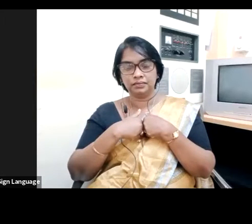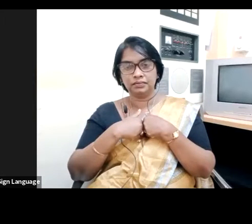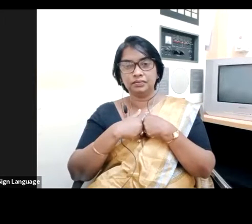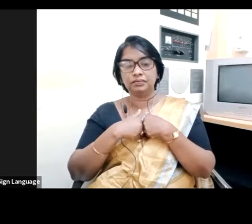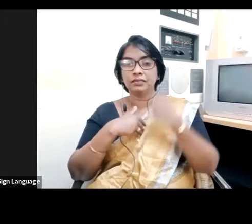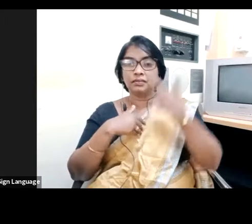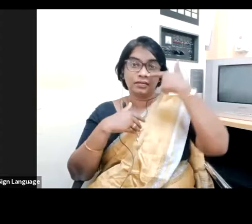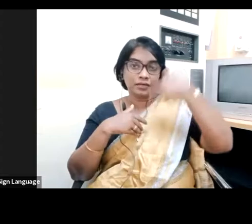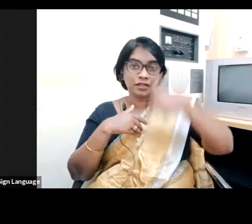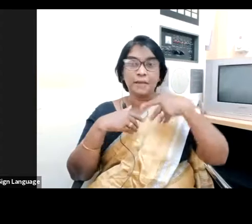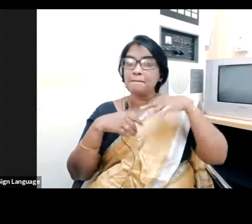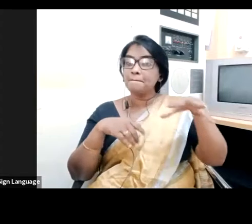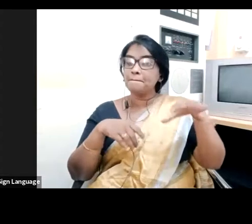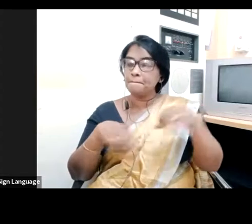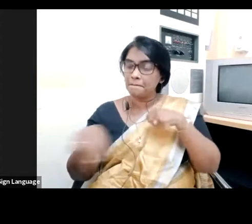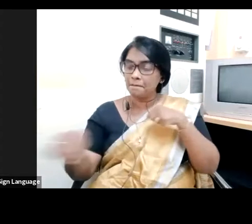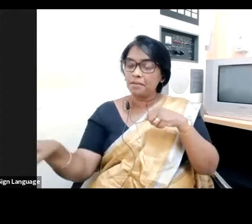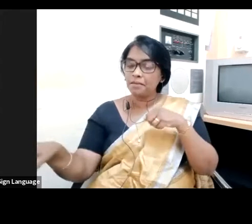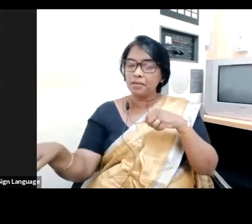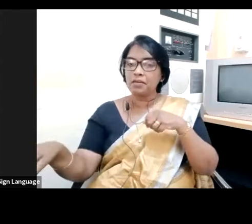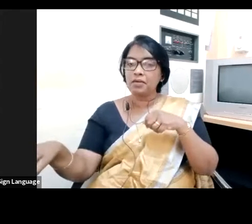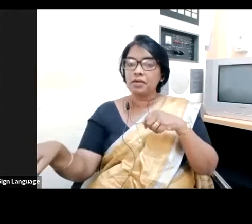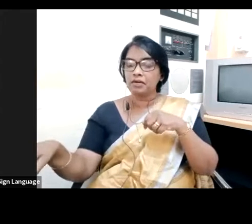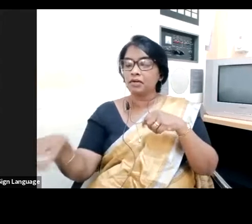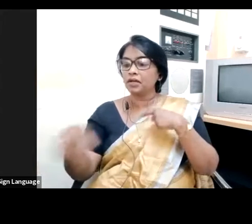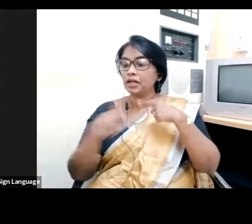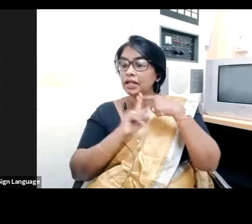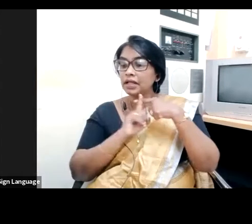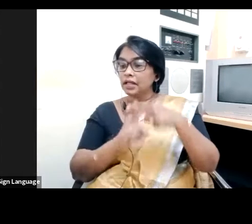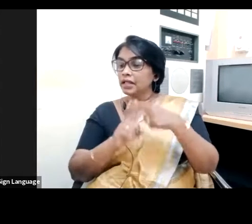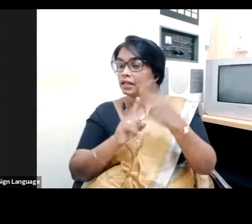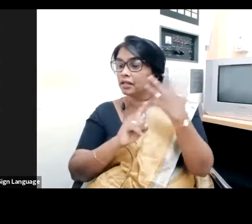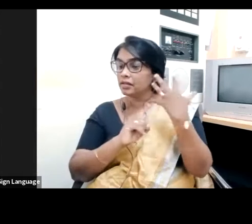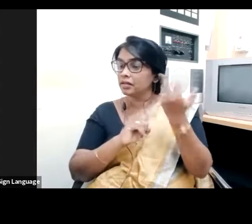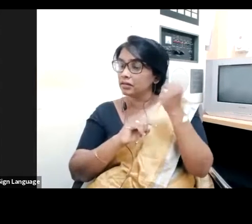science-based targets. Next. So we have to achieve